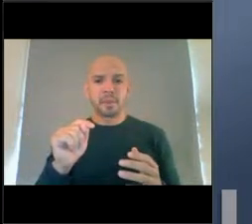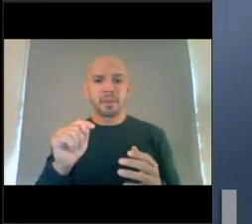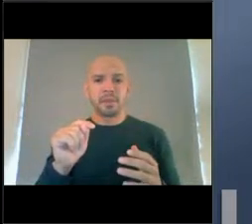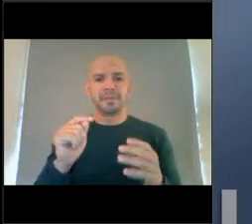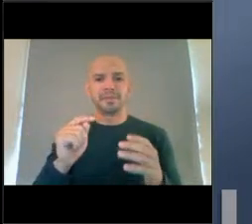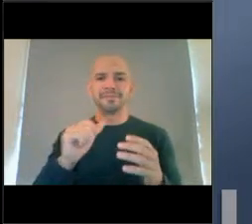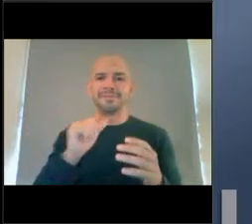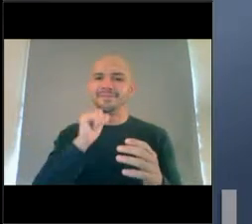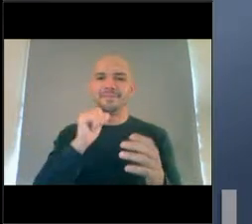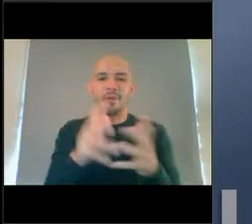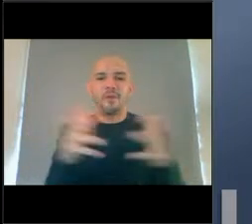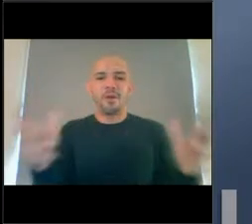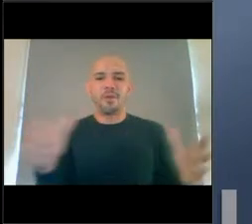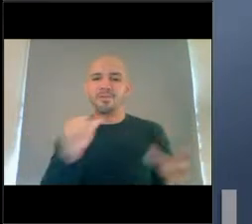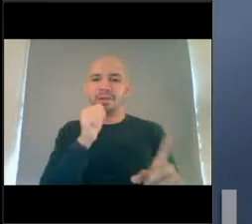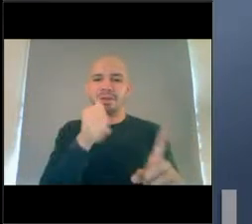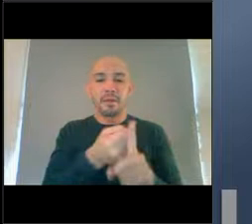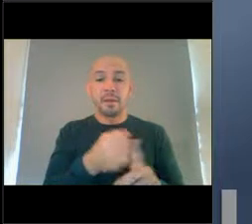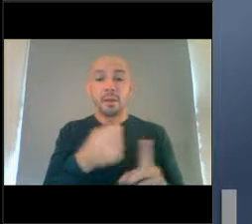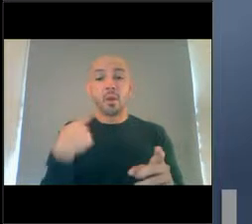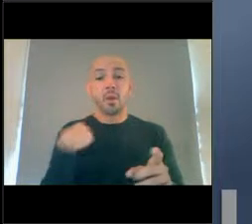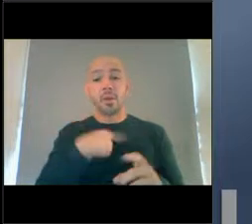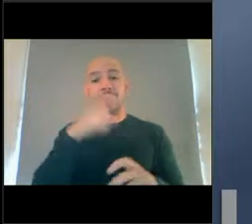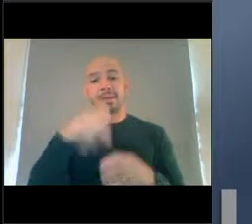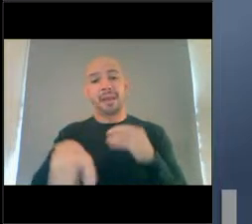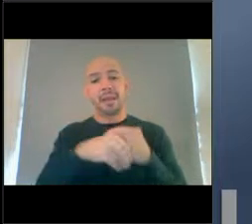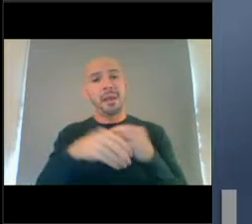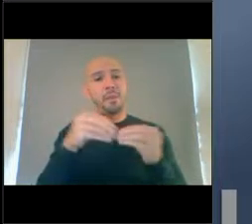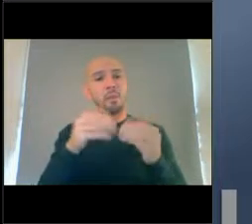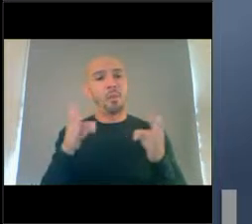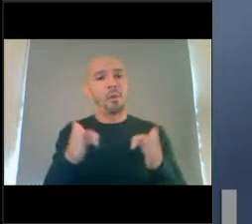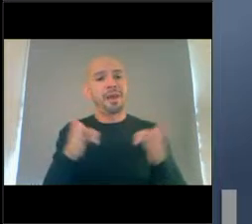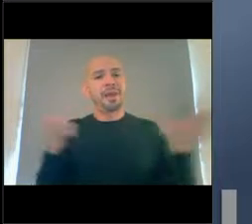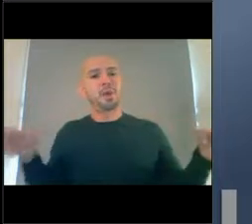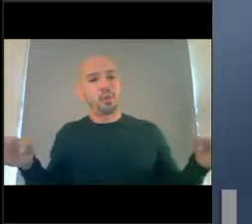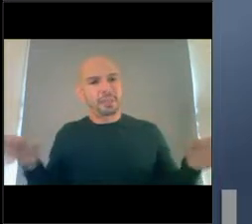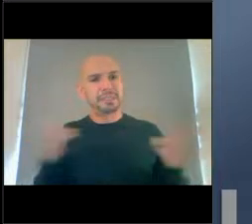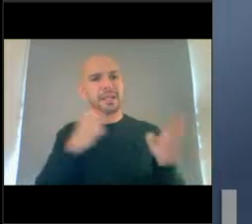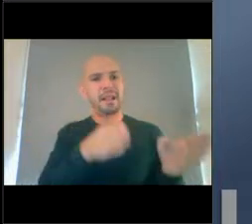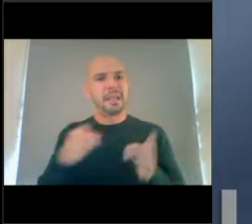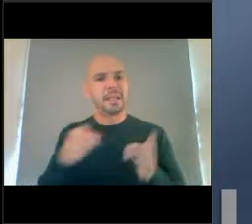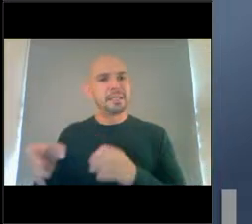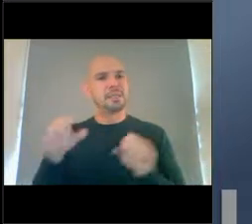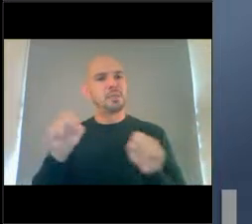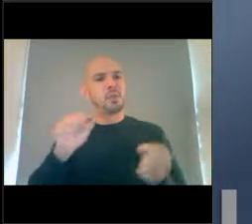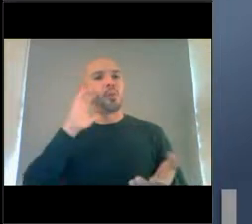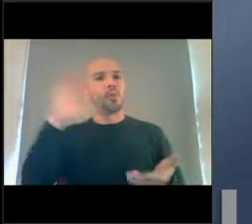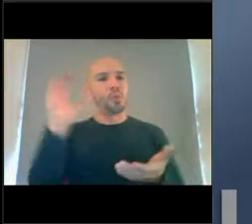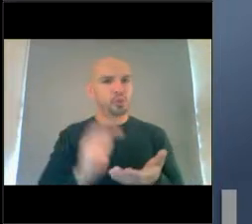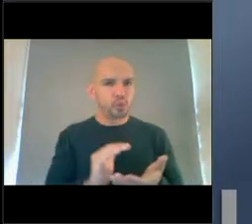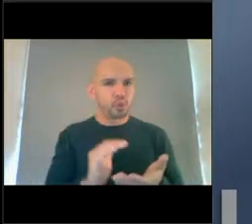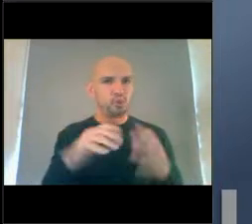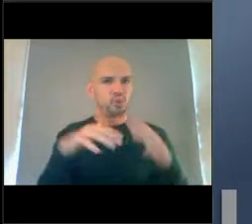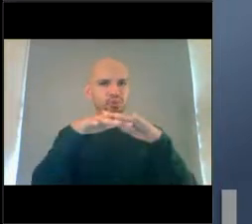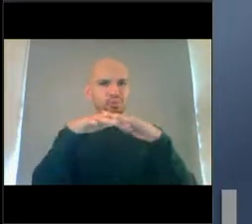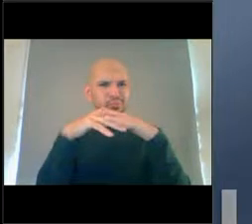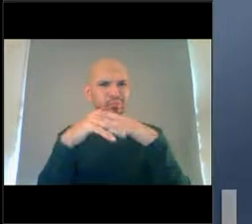constructing an additional lane in a trade quarter can increase both heavy duty and light duty traffic aside from increasing